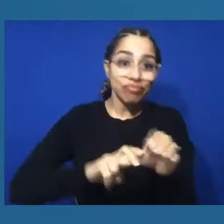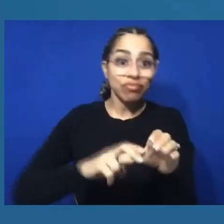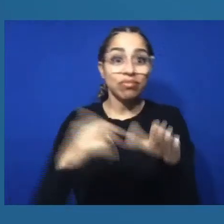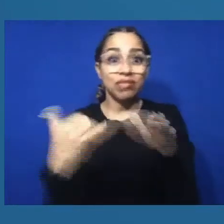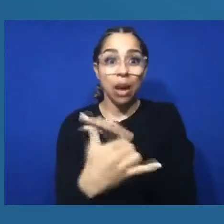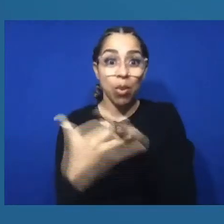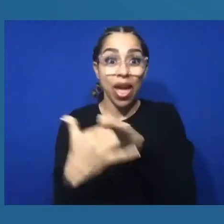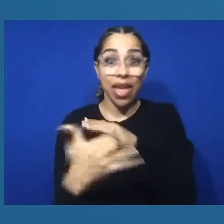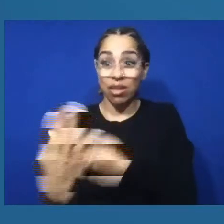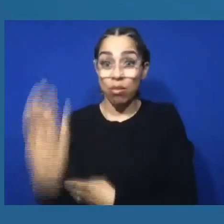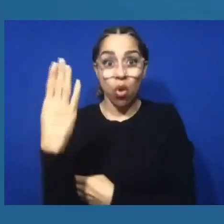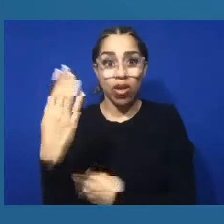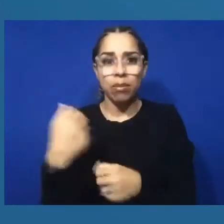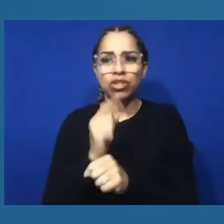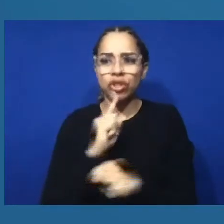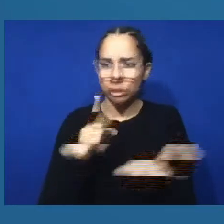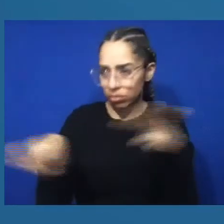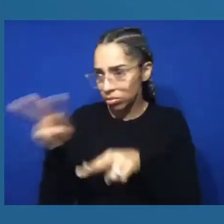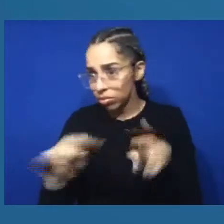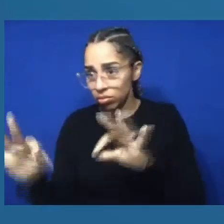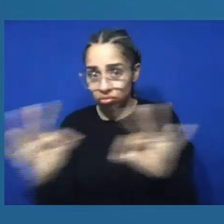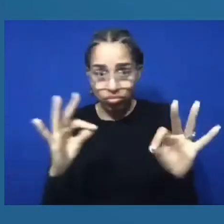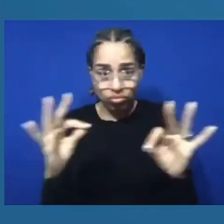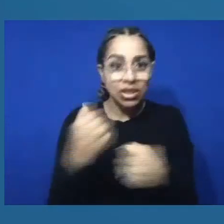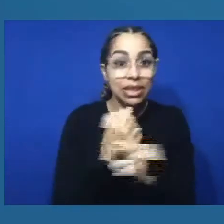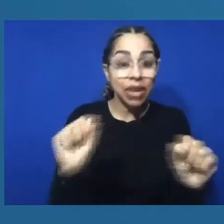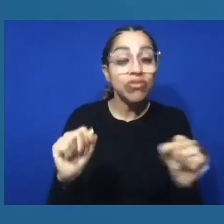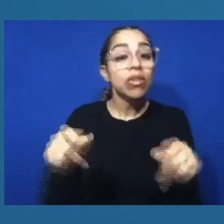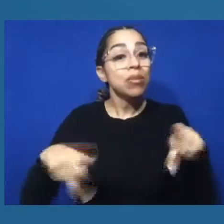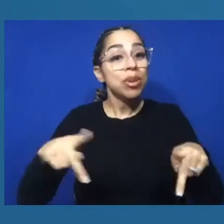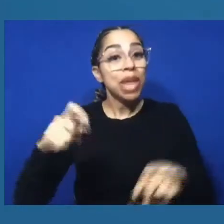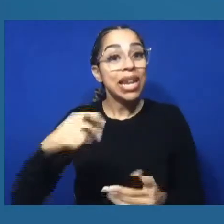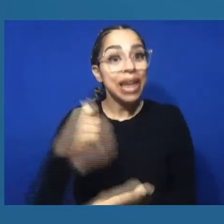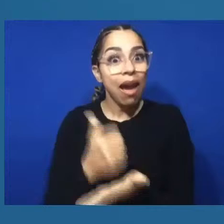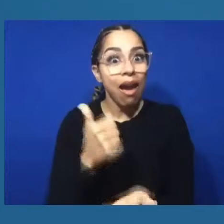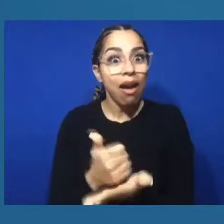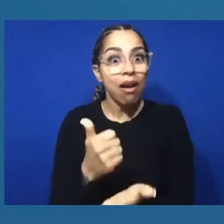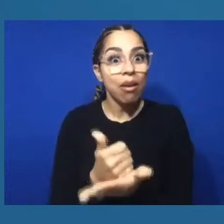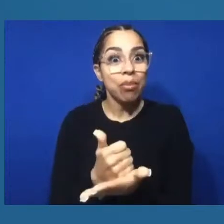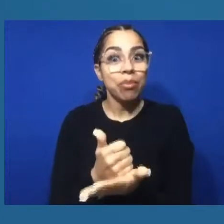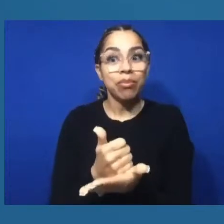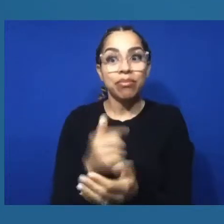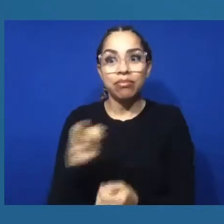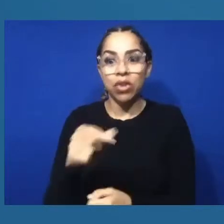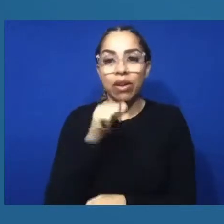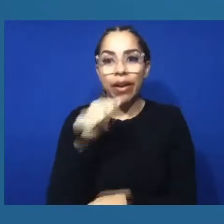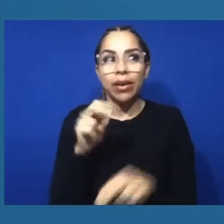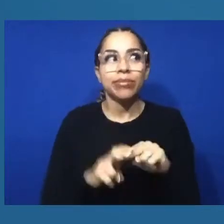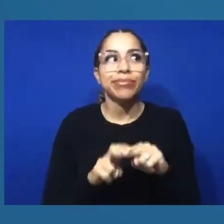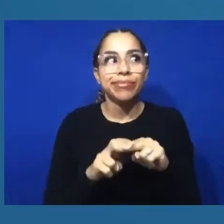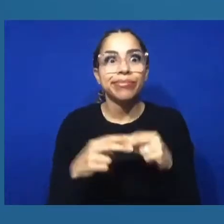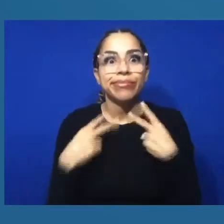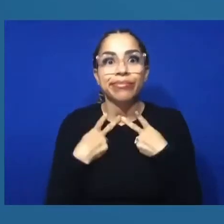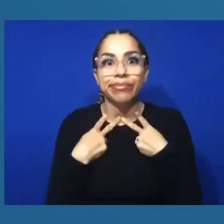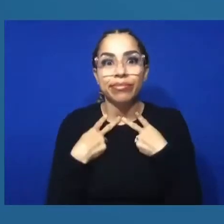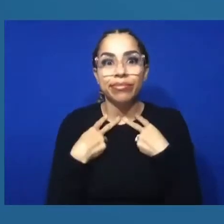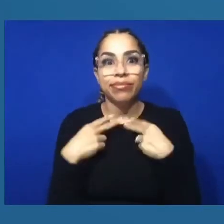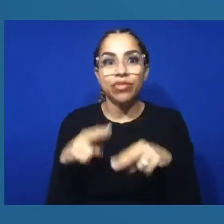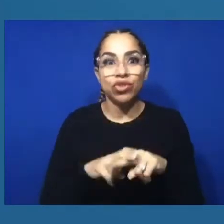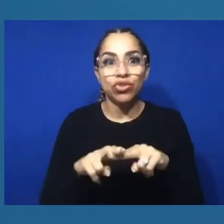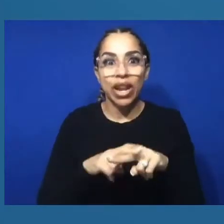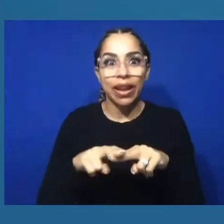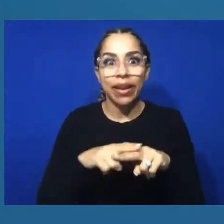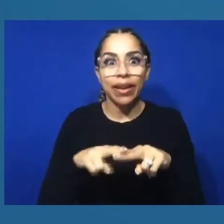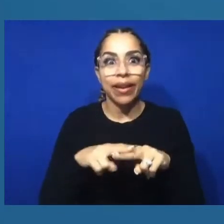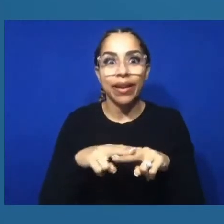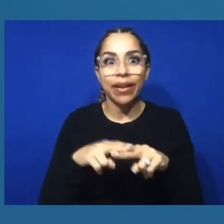who need assistance are not on the trains in the morning, those who have been maybe spent the night on the train, that we can help people